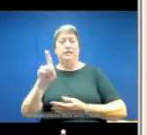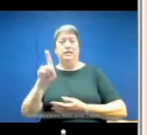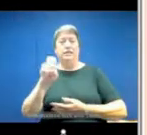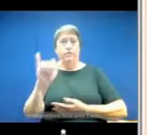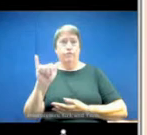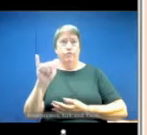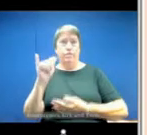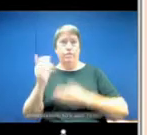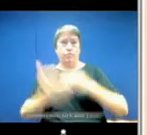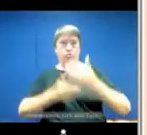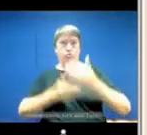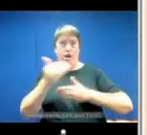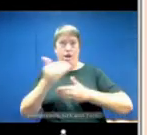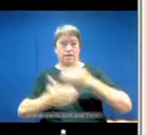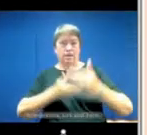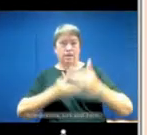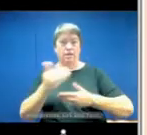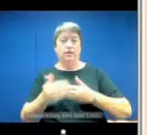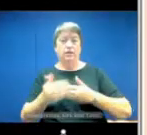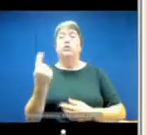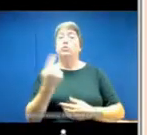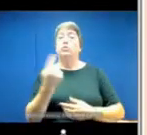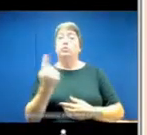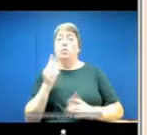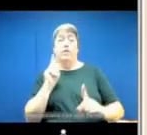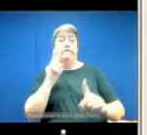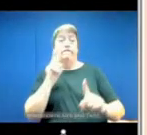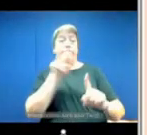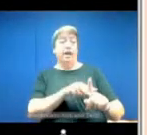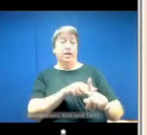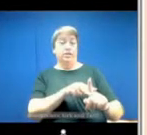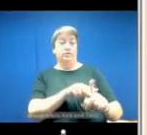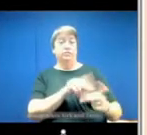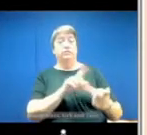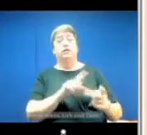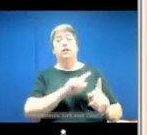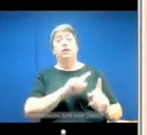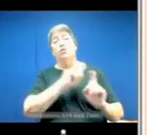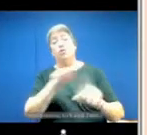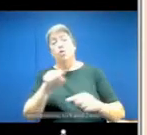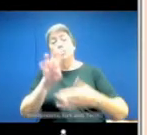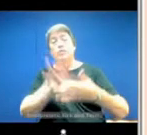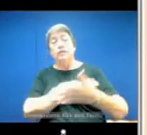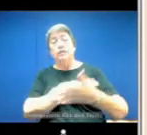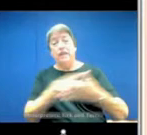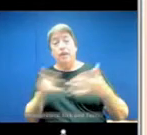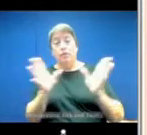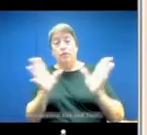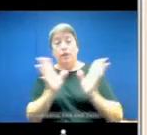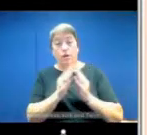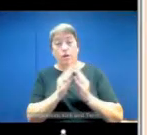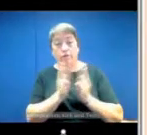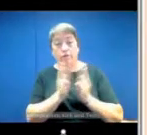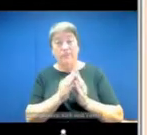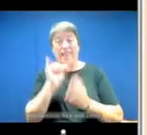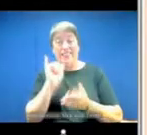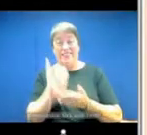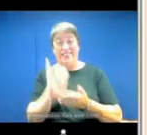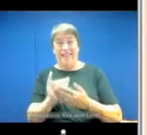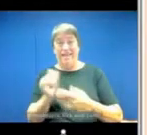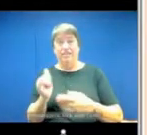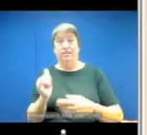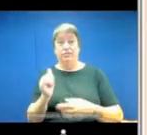So a lawsuit is filed, you go to a scheduling conference. At the scheduling conference, dates are set forth in which